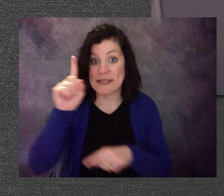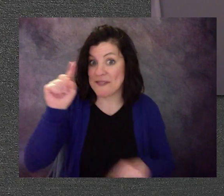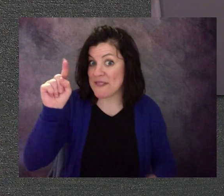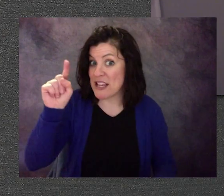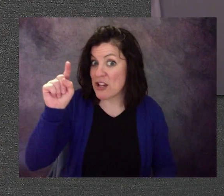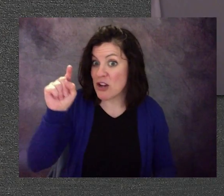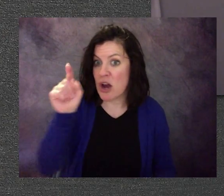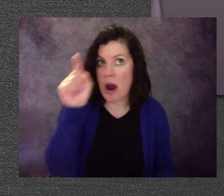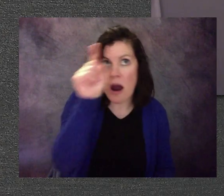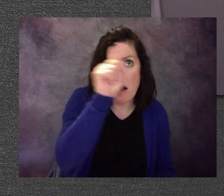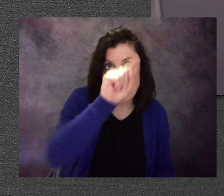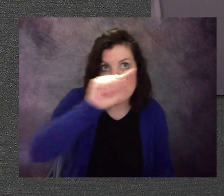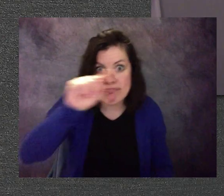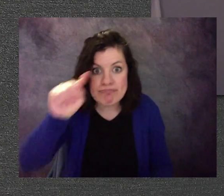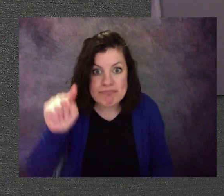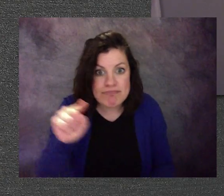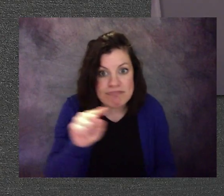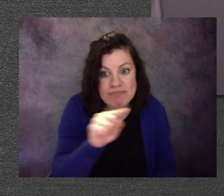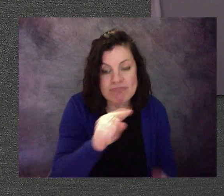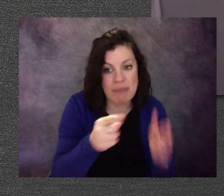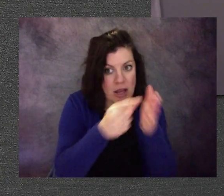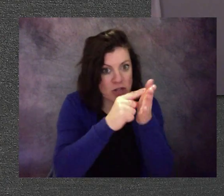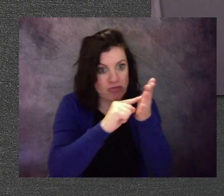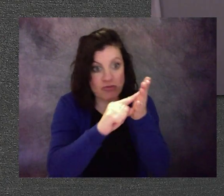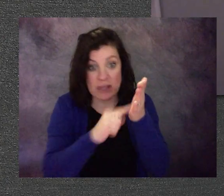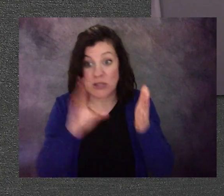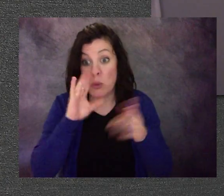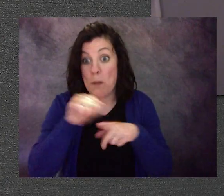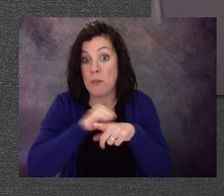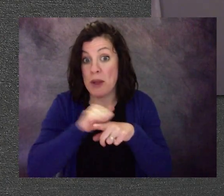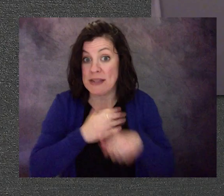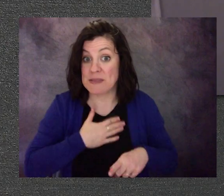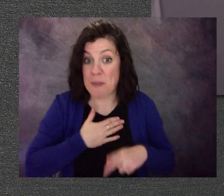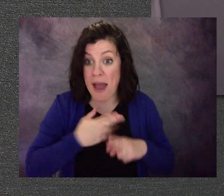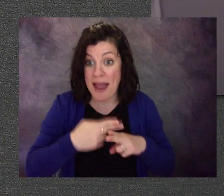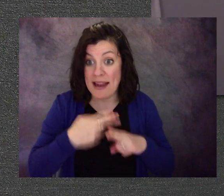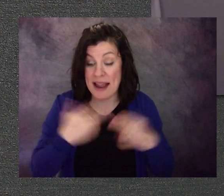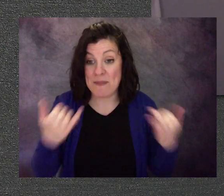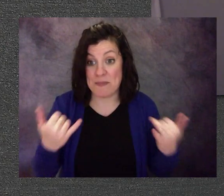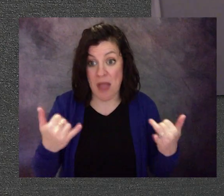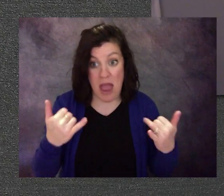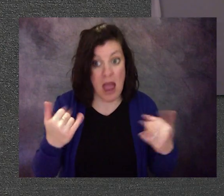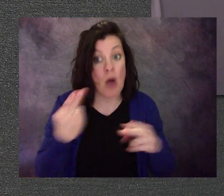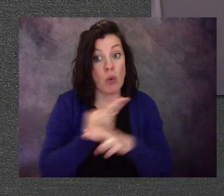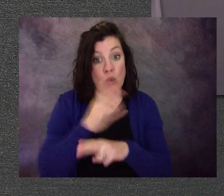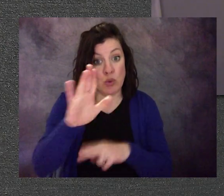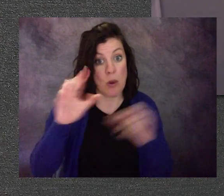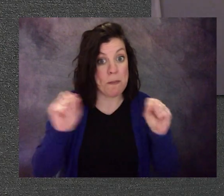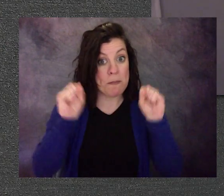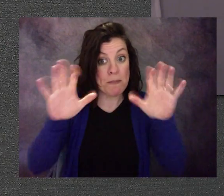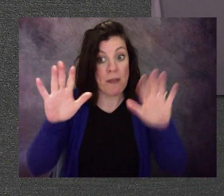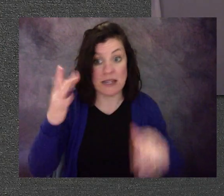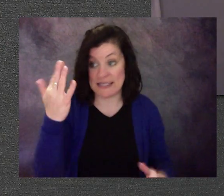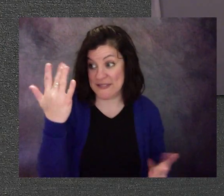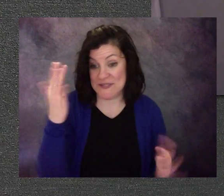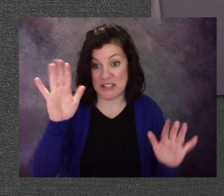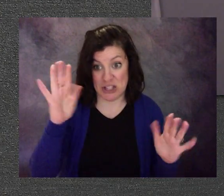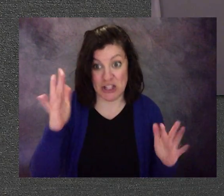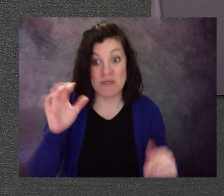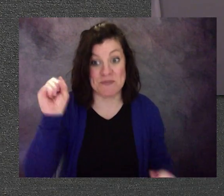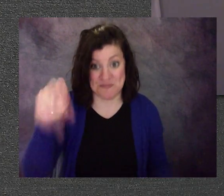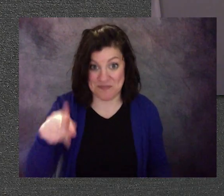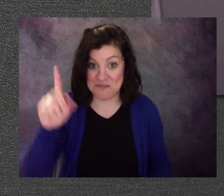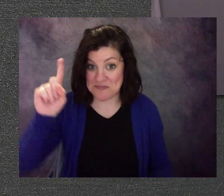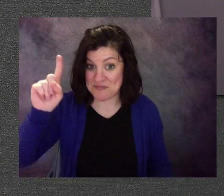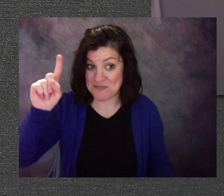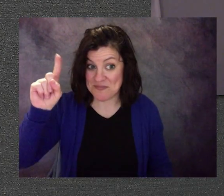here's what we're gonna do. We're gonna practice with my name today, but if you wanna try at home, you can practice with your name. I have my name here, and I have my magic